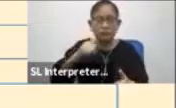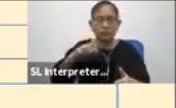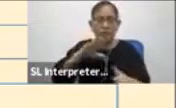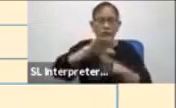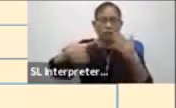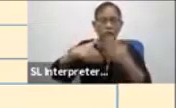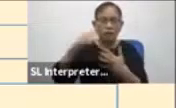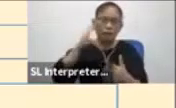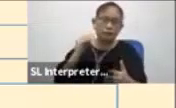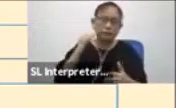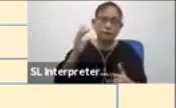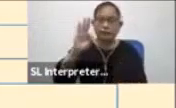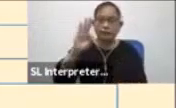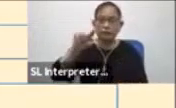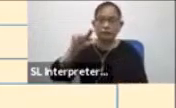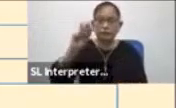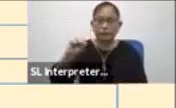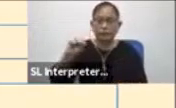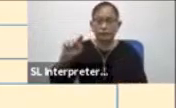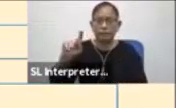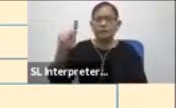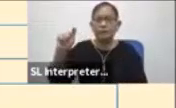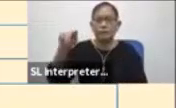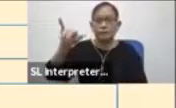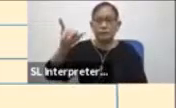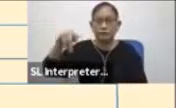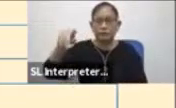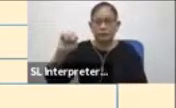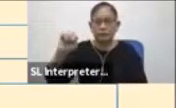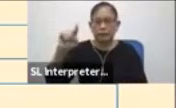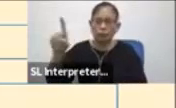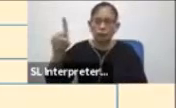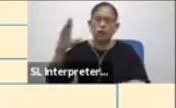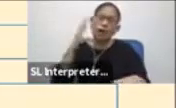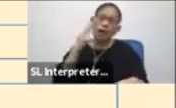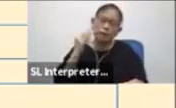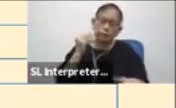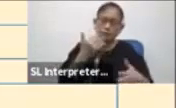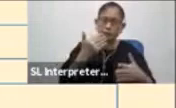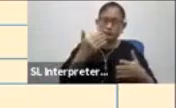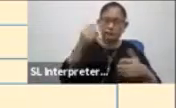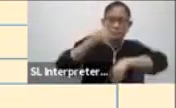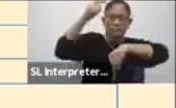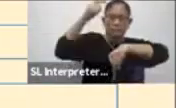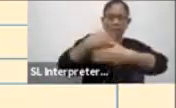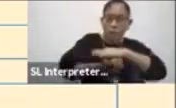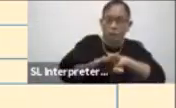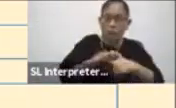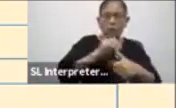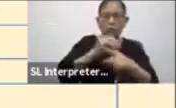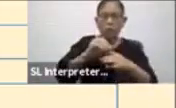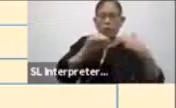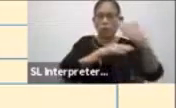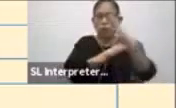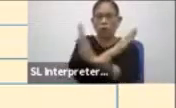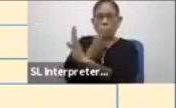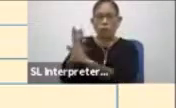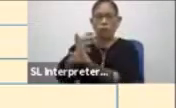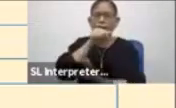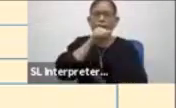Practice is when they were newborn or 5 years old, basically based on tradition